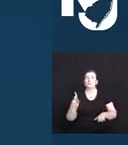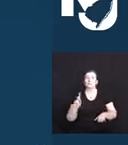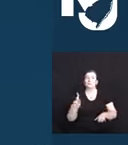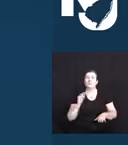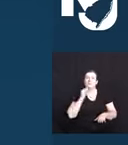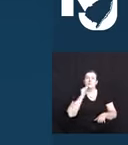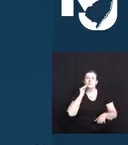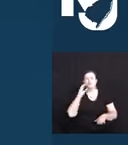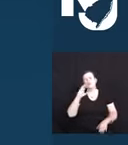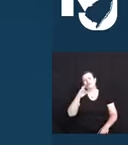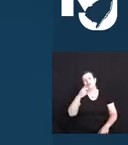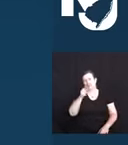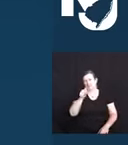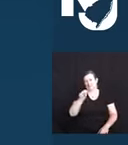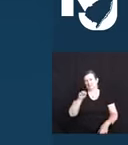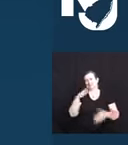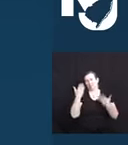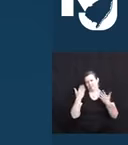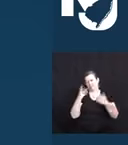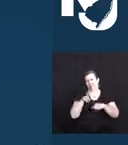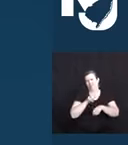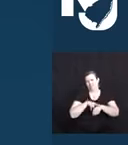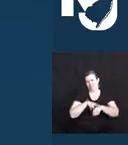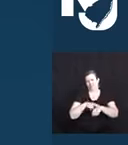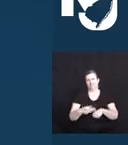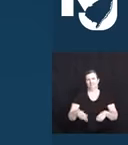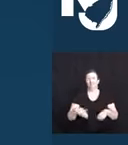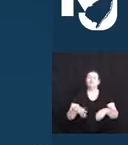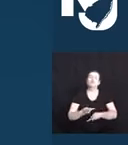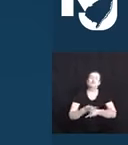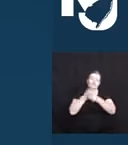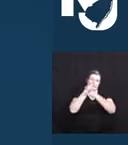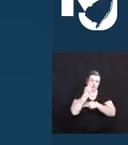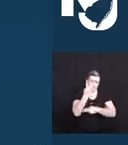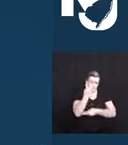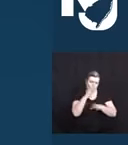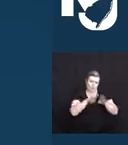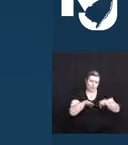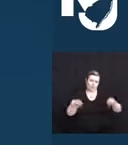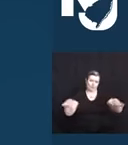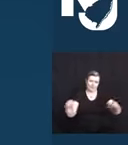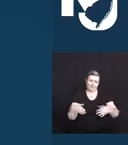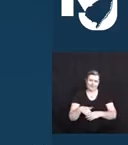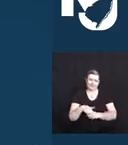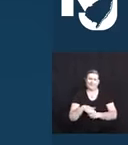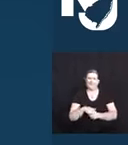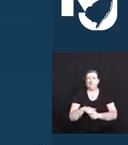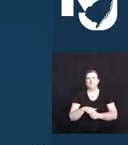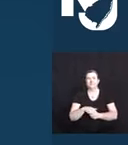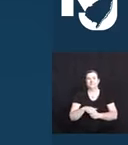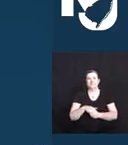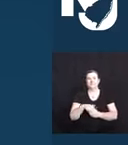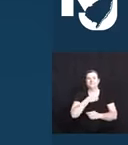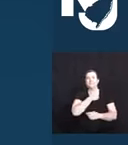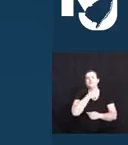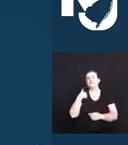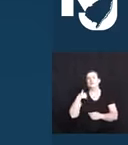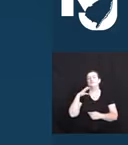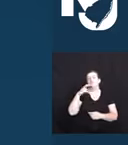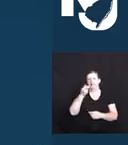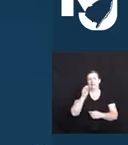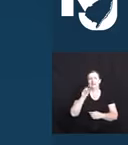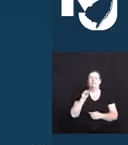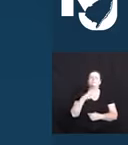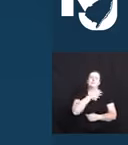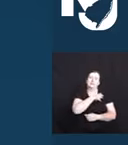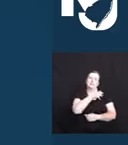and proudly raised their 4 children there. Bill served 33 years, Pat, as a member of the Chatham Borough Police Department,